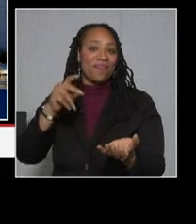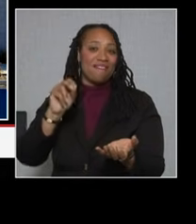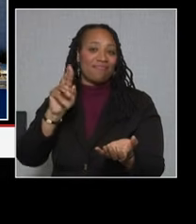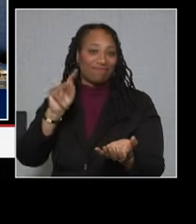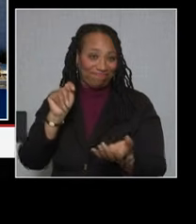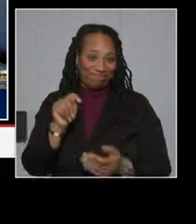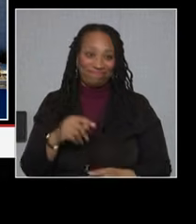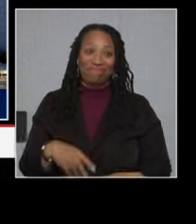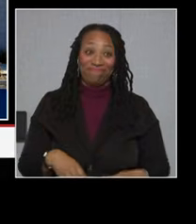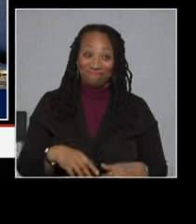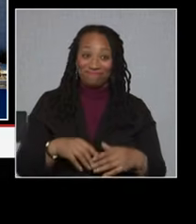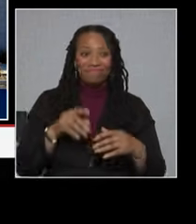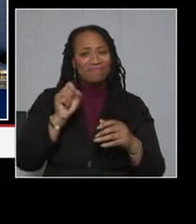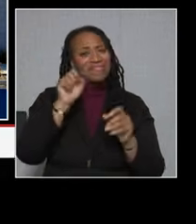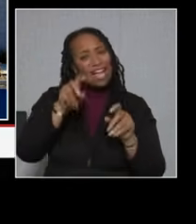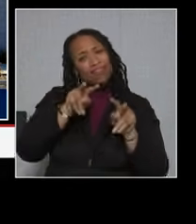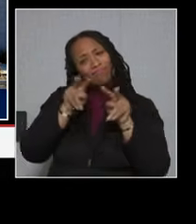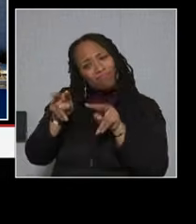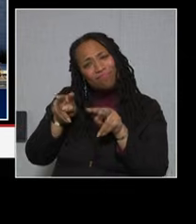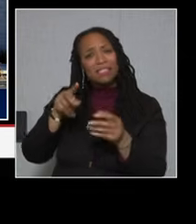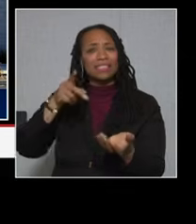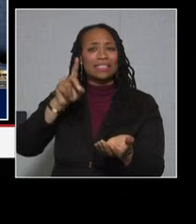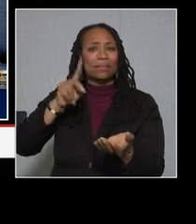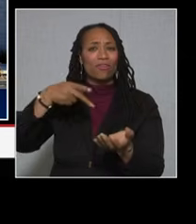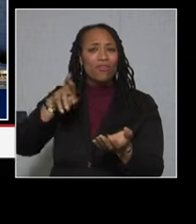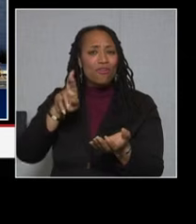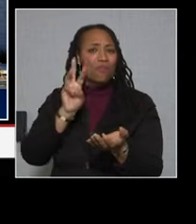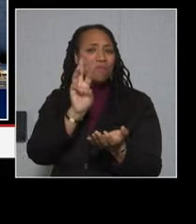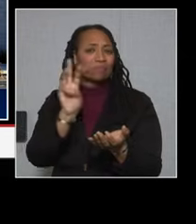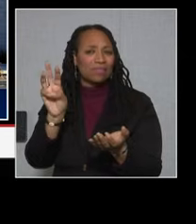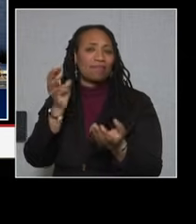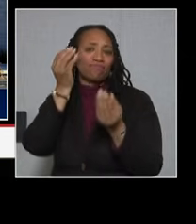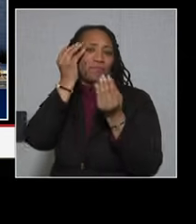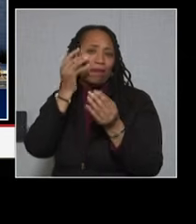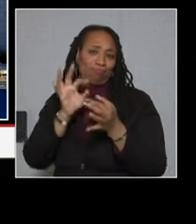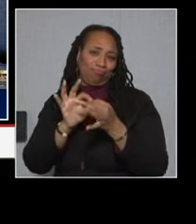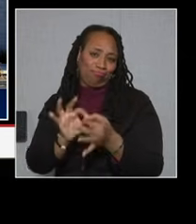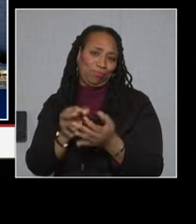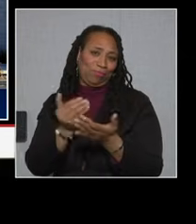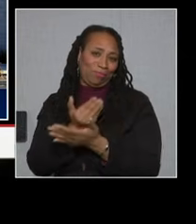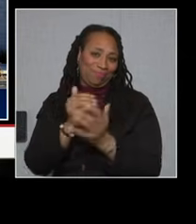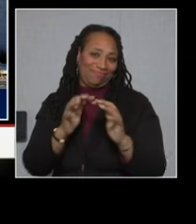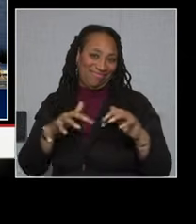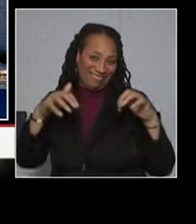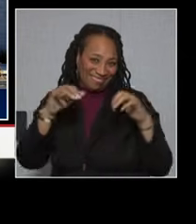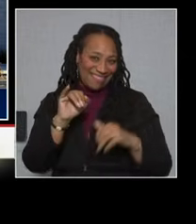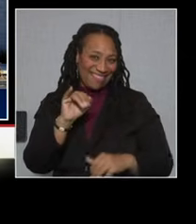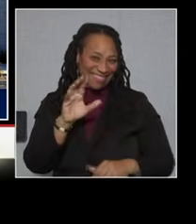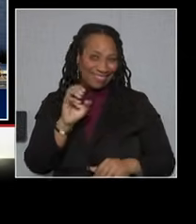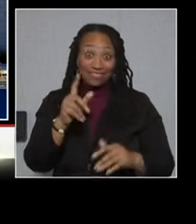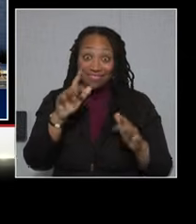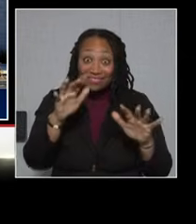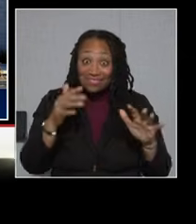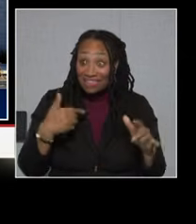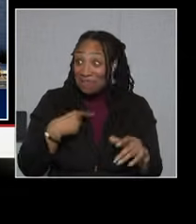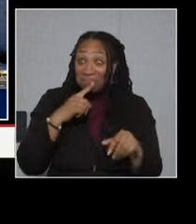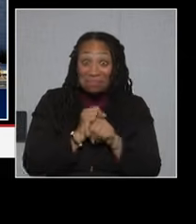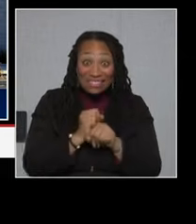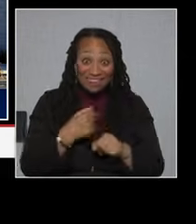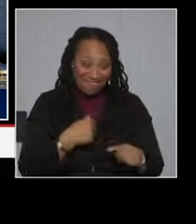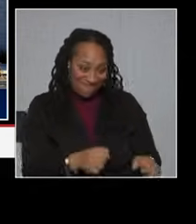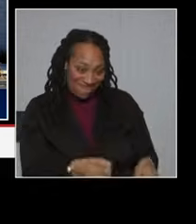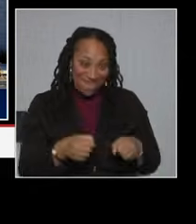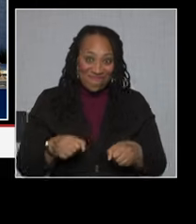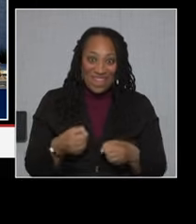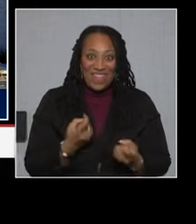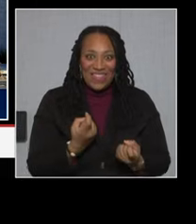about offerings at Fort DuPont. I've had the chance to go, put on some skates,